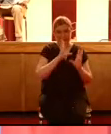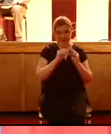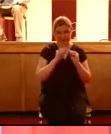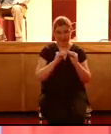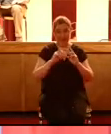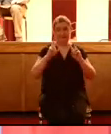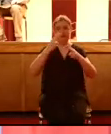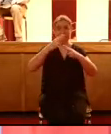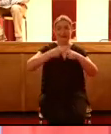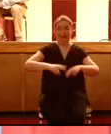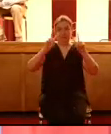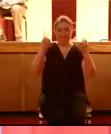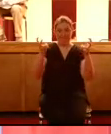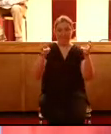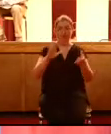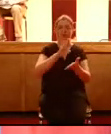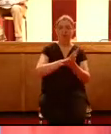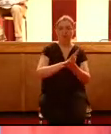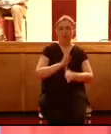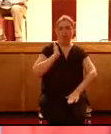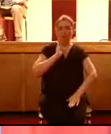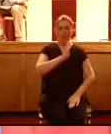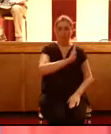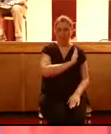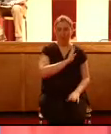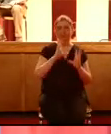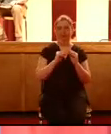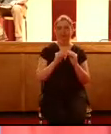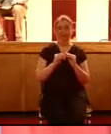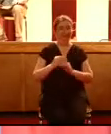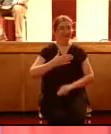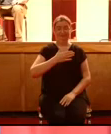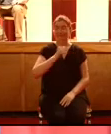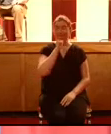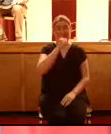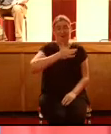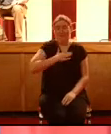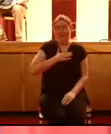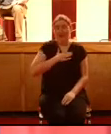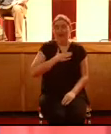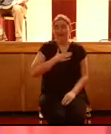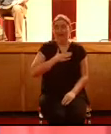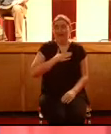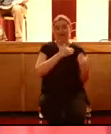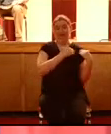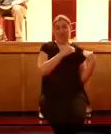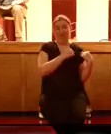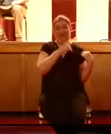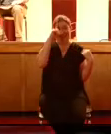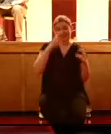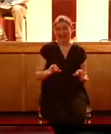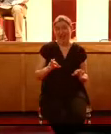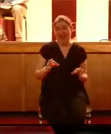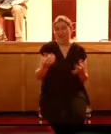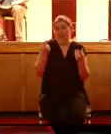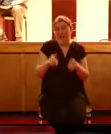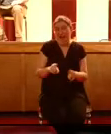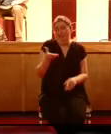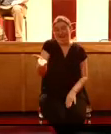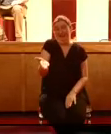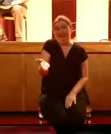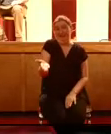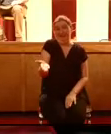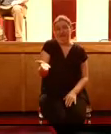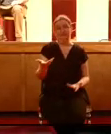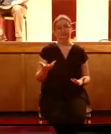board meetings. The superintendent does not determine if they are live streamed. That is for the school board to determine. I